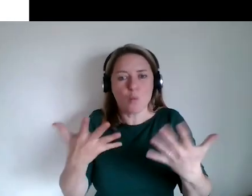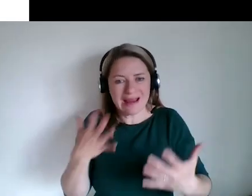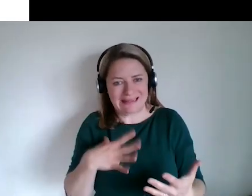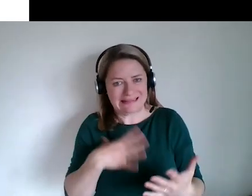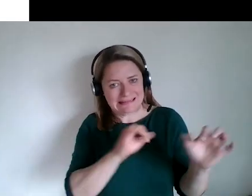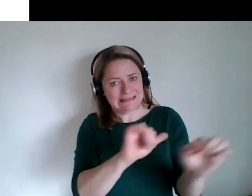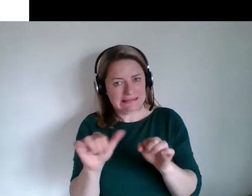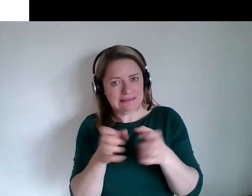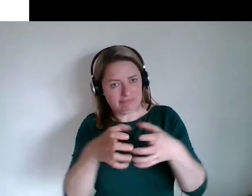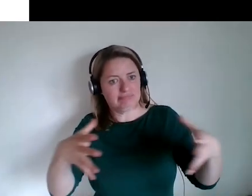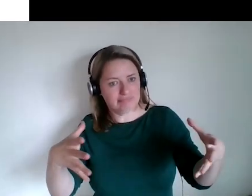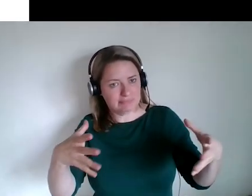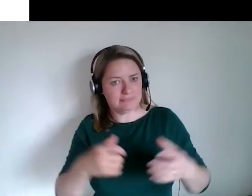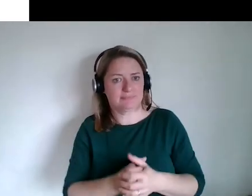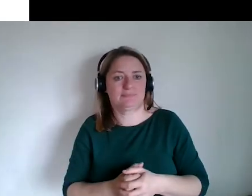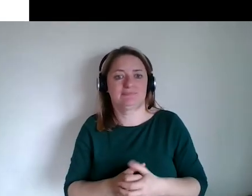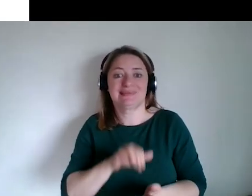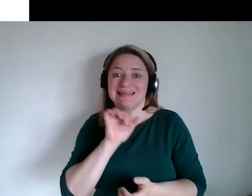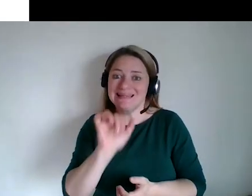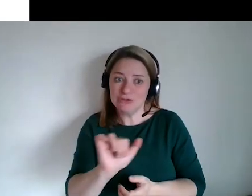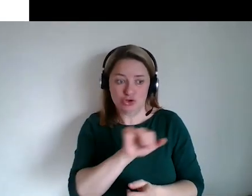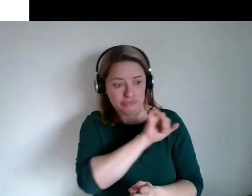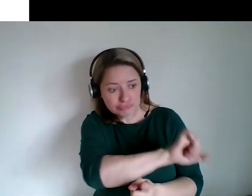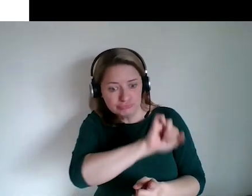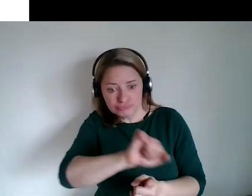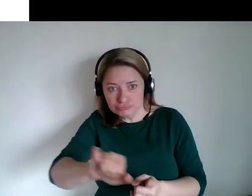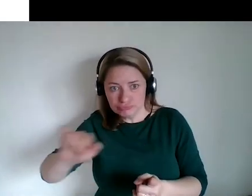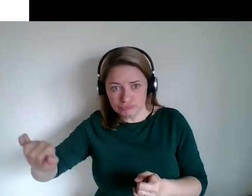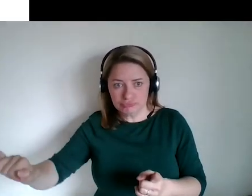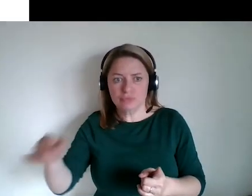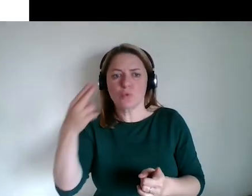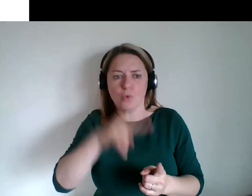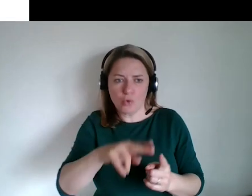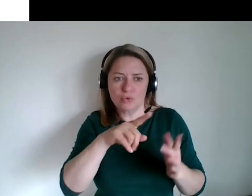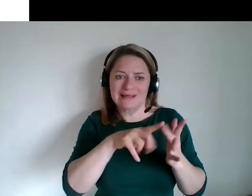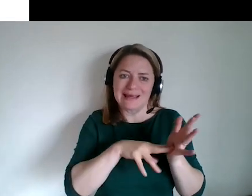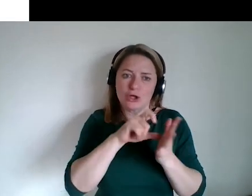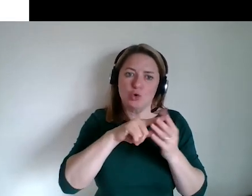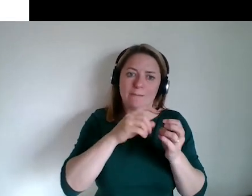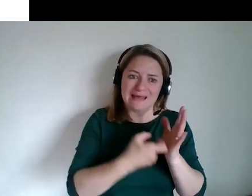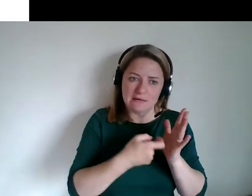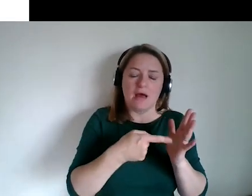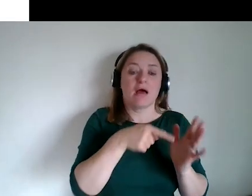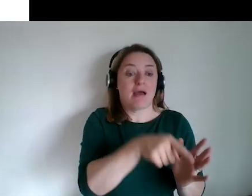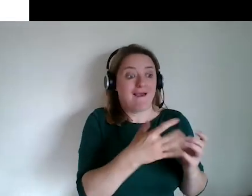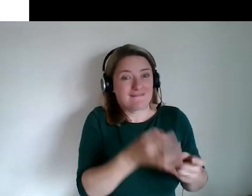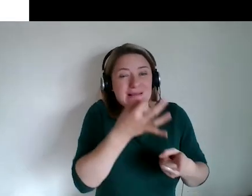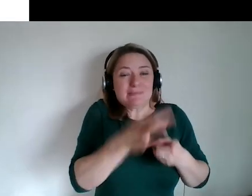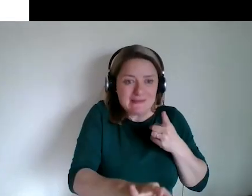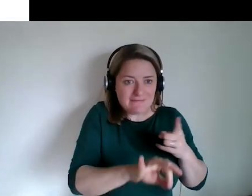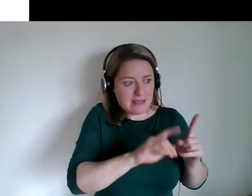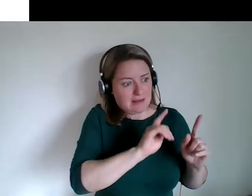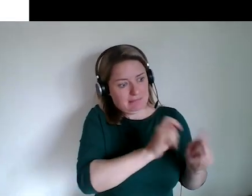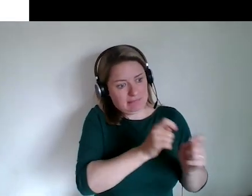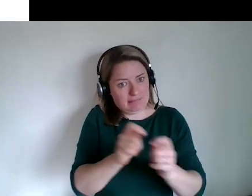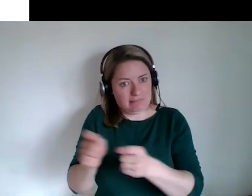need. Each incubator has a bespoke programme that's targeted to the specific needs of the particular area.